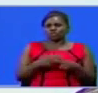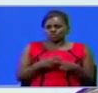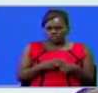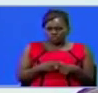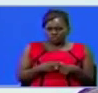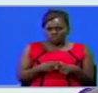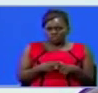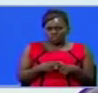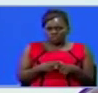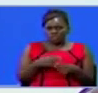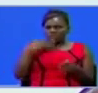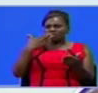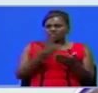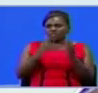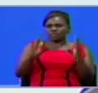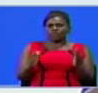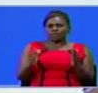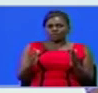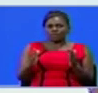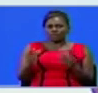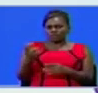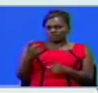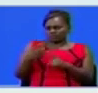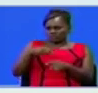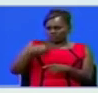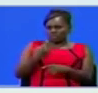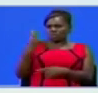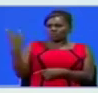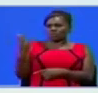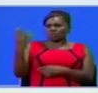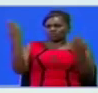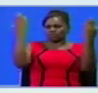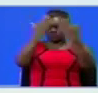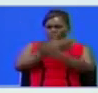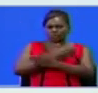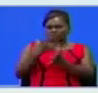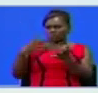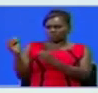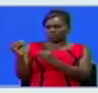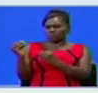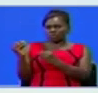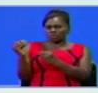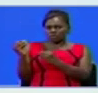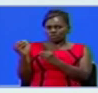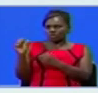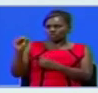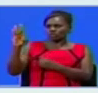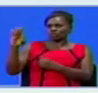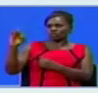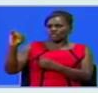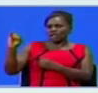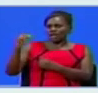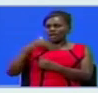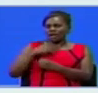than later. Many thanks for watching. That is all from me this being Wednesday night, but don't go too far. Sophia Onuna is coming up next with